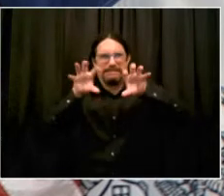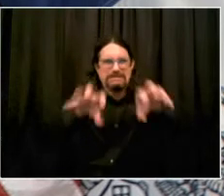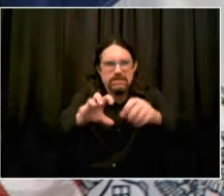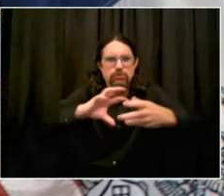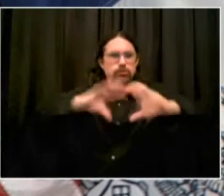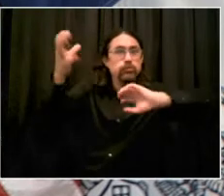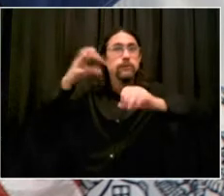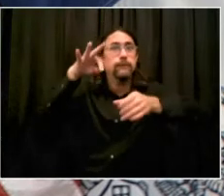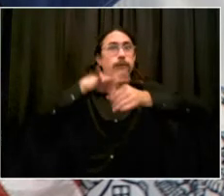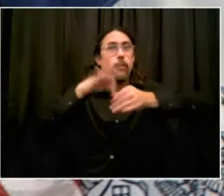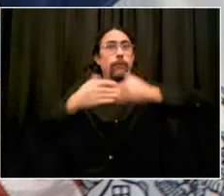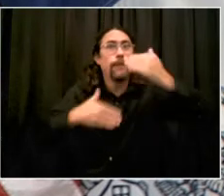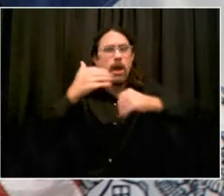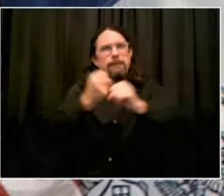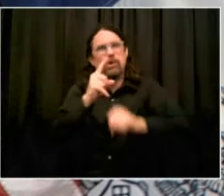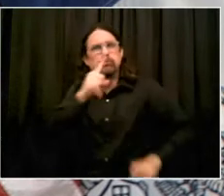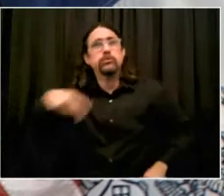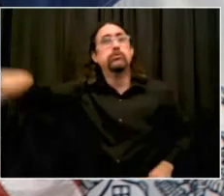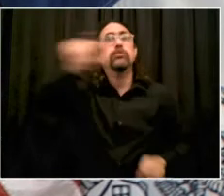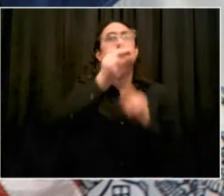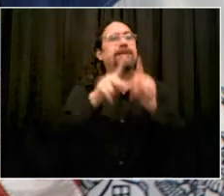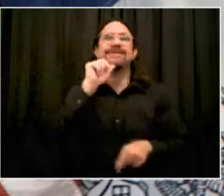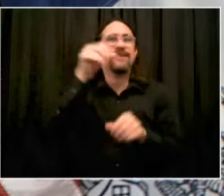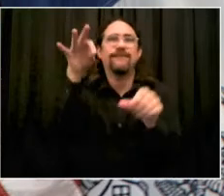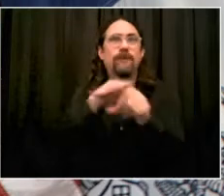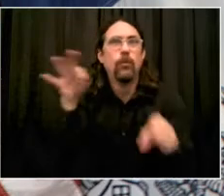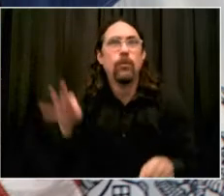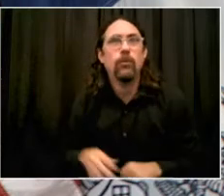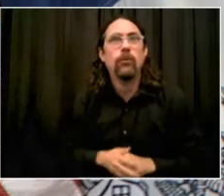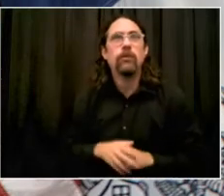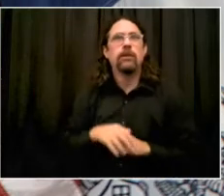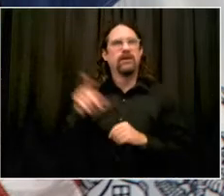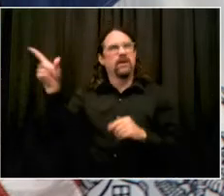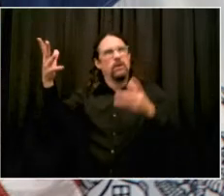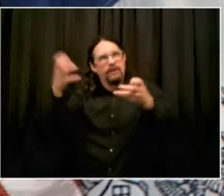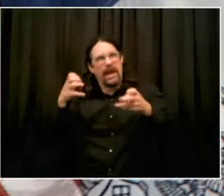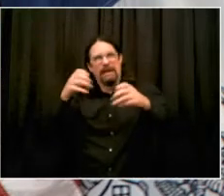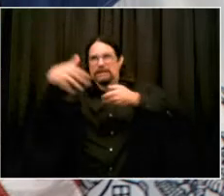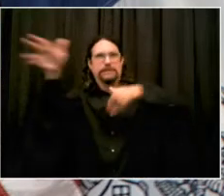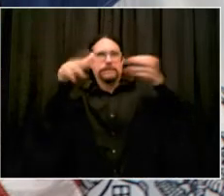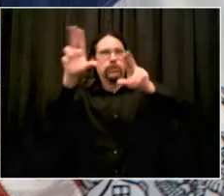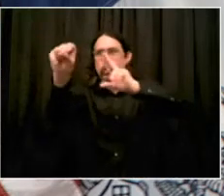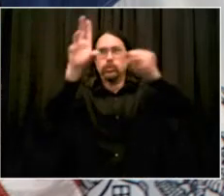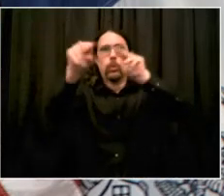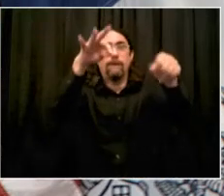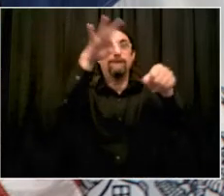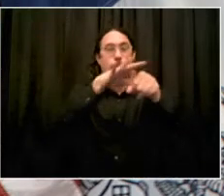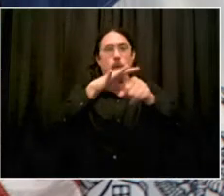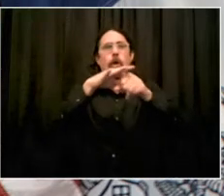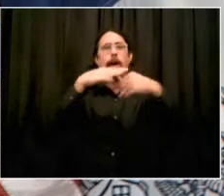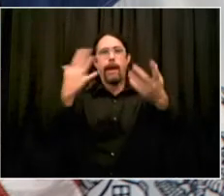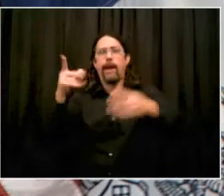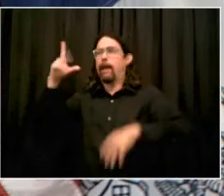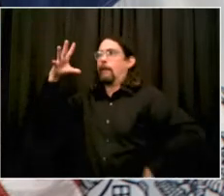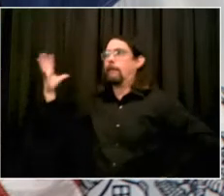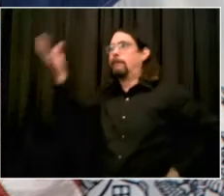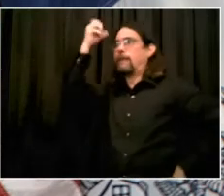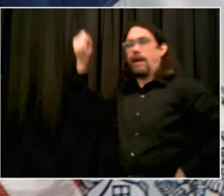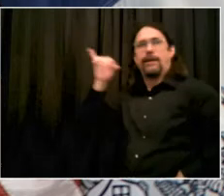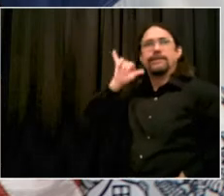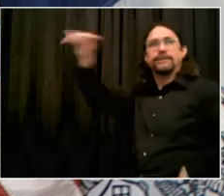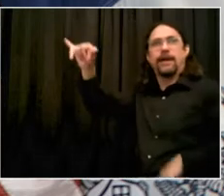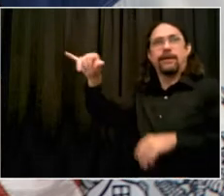his own version of a coup d'etat. It's totally transparent at this point. It's not going to work. I think